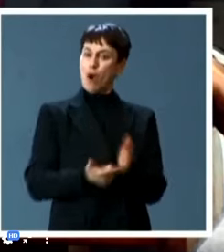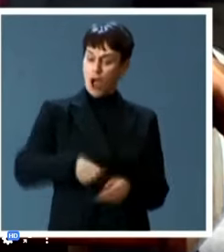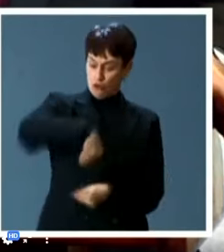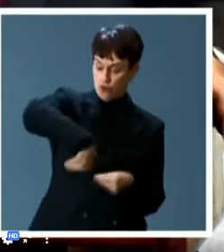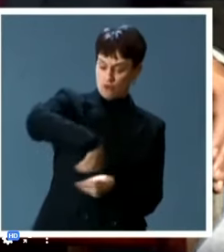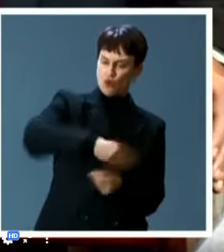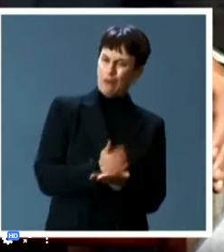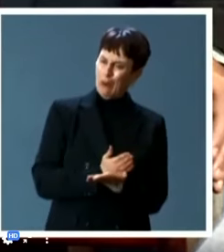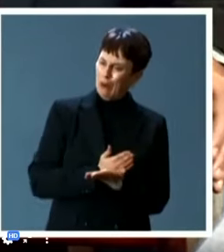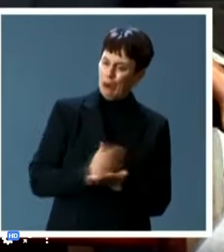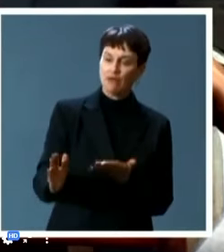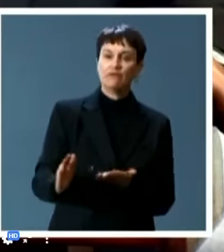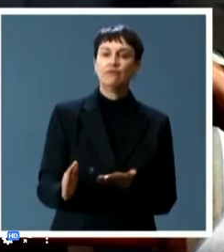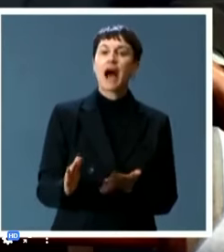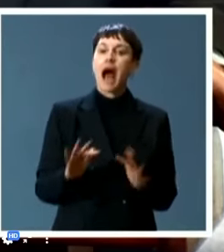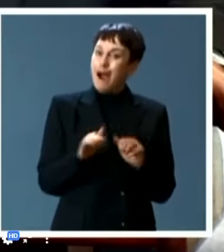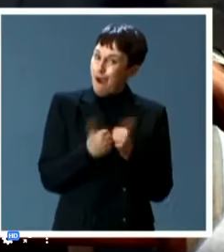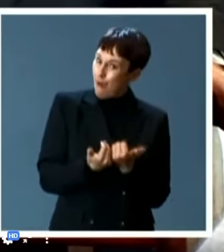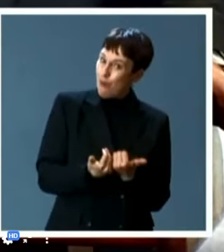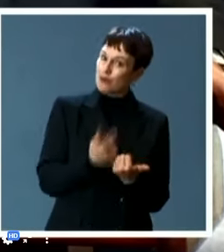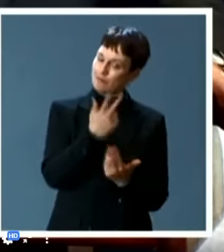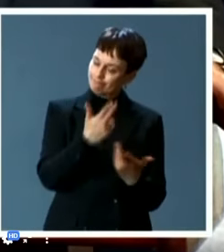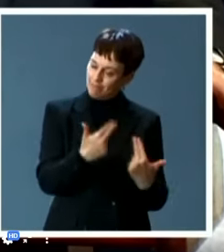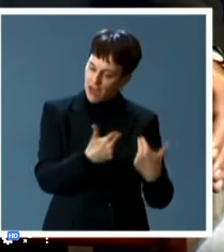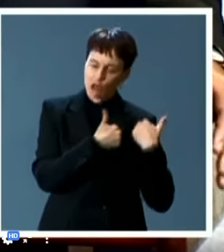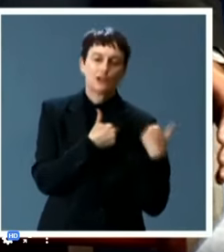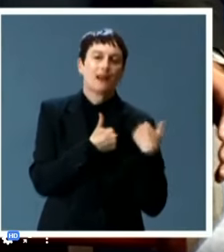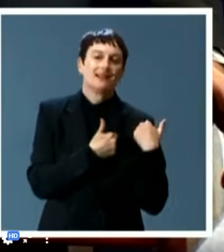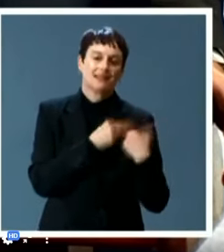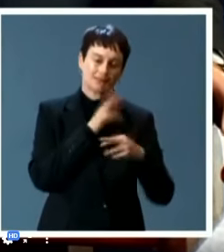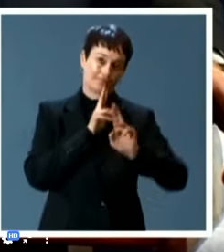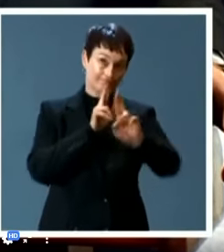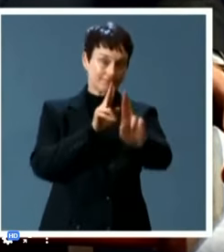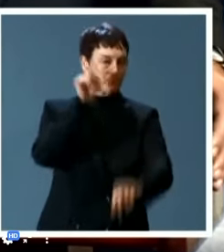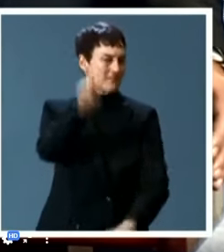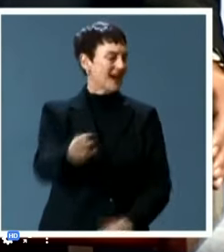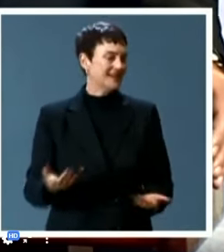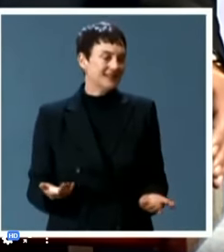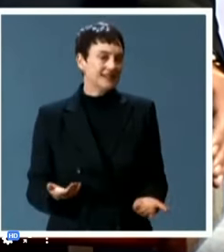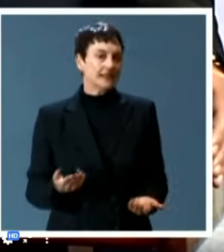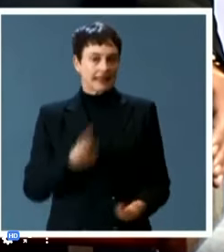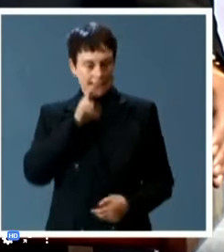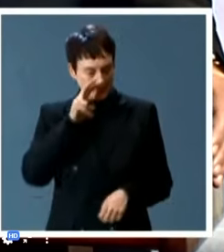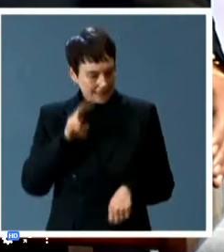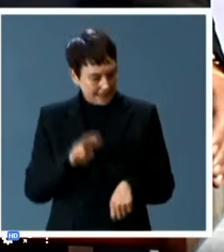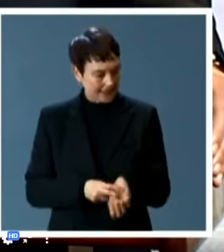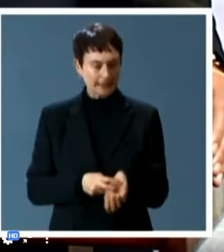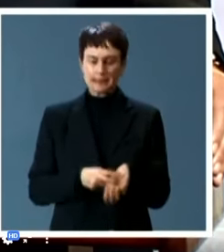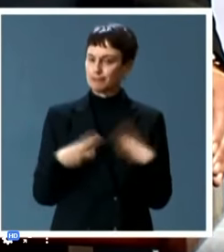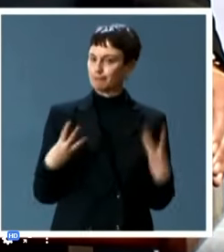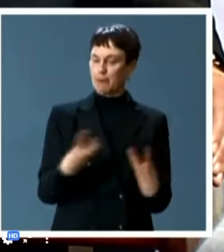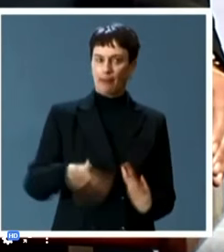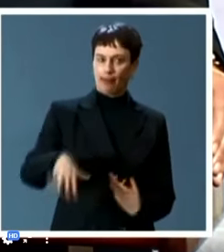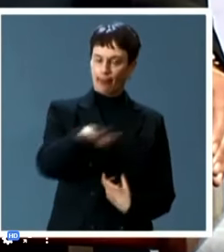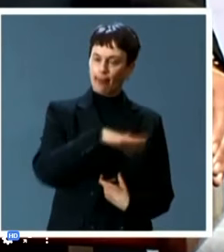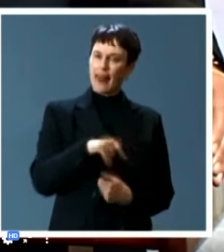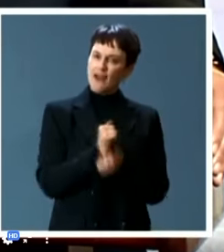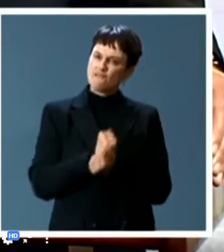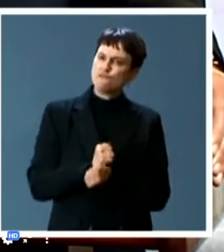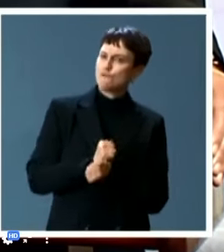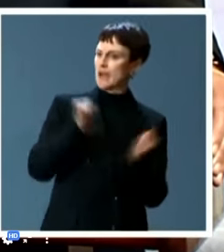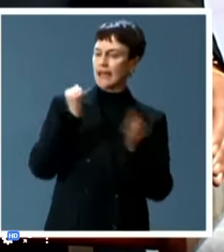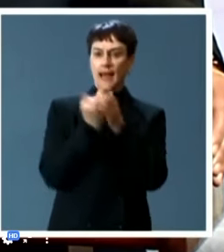on accountability. And the greatest guarantee of accountability is a vibrant civil society, including a free, independent